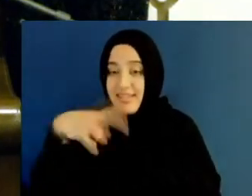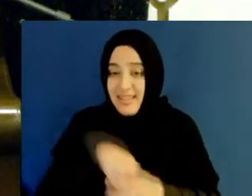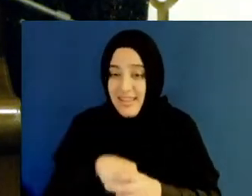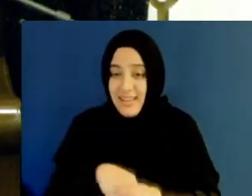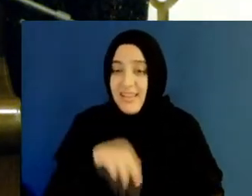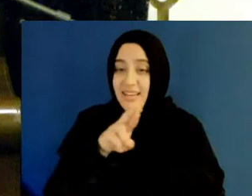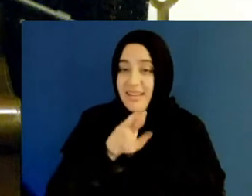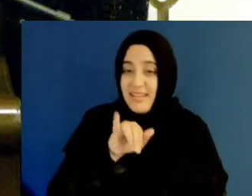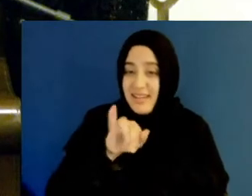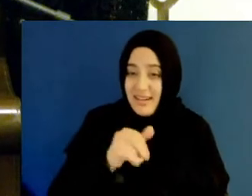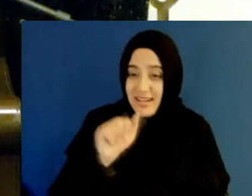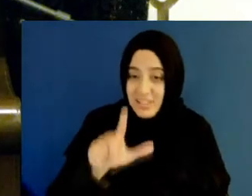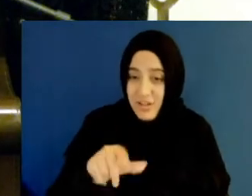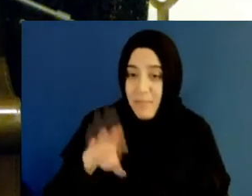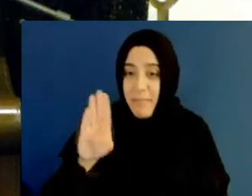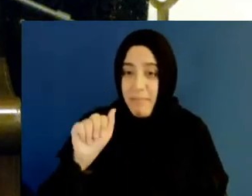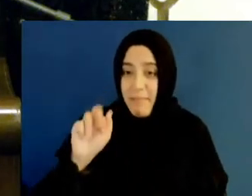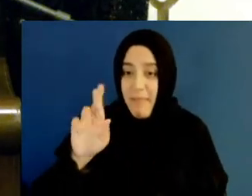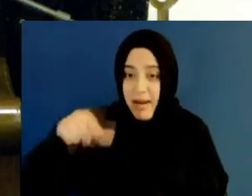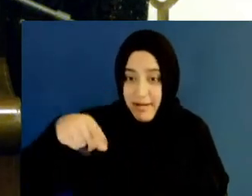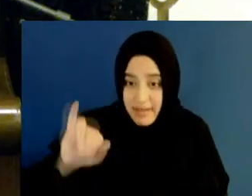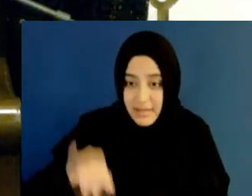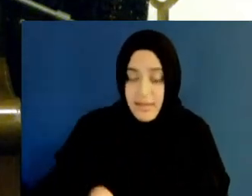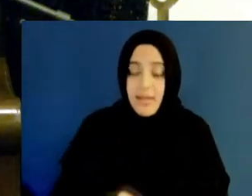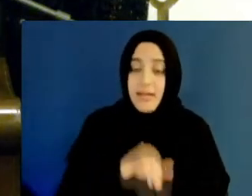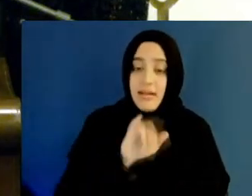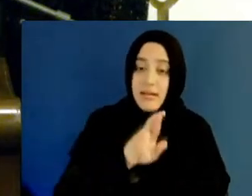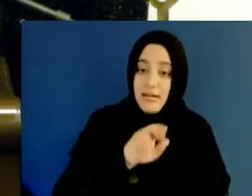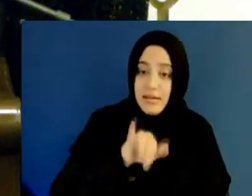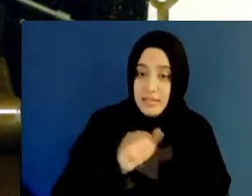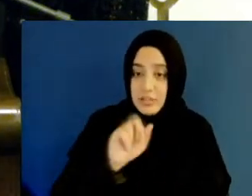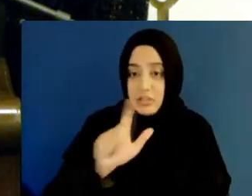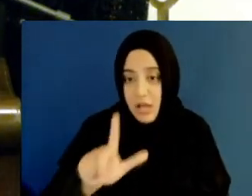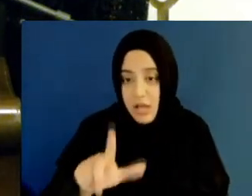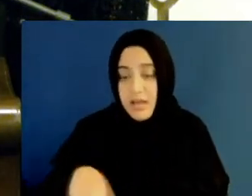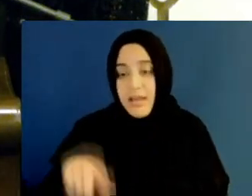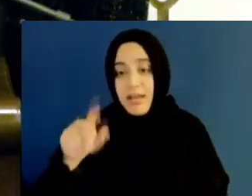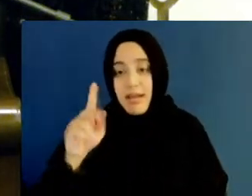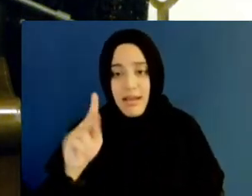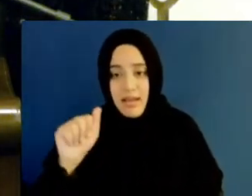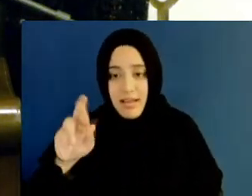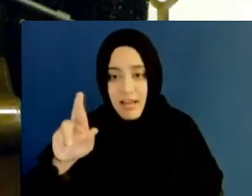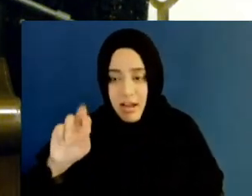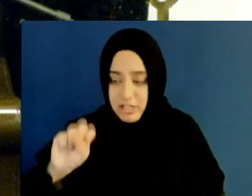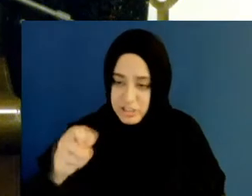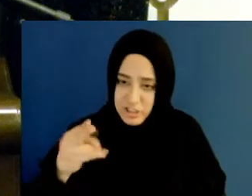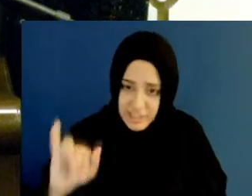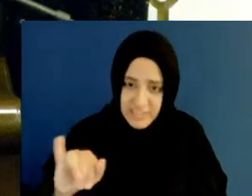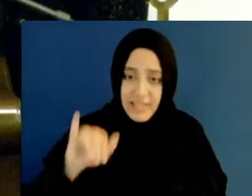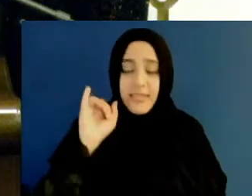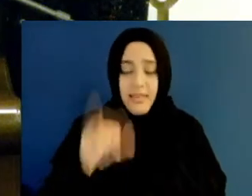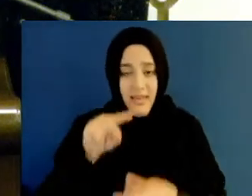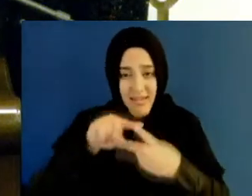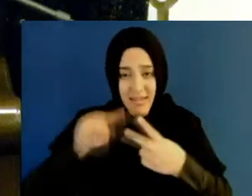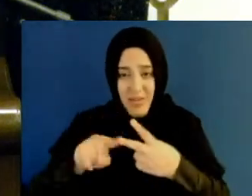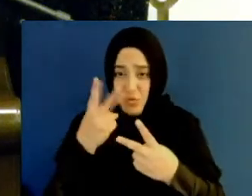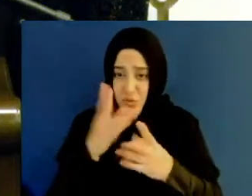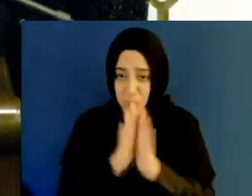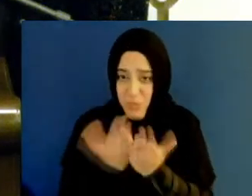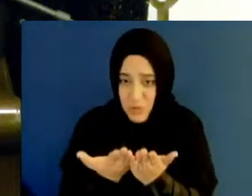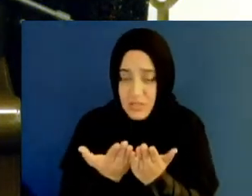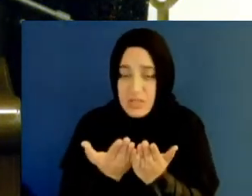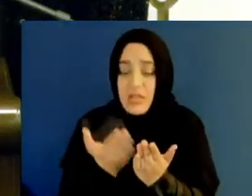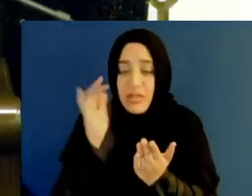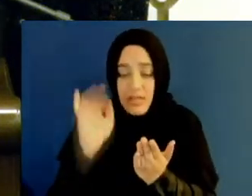Rijal al-Kishi, these are two books of Ilm al-Rijal that are heavily depended upon by almost all